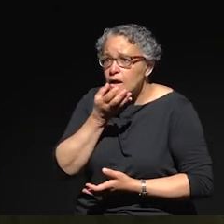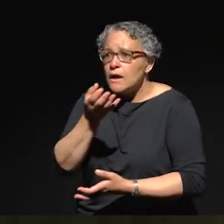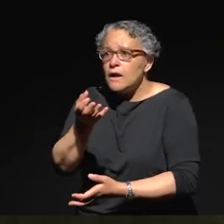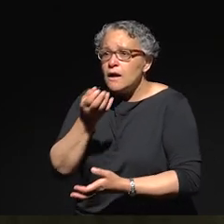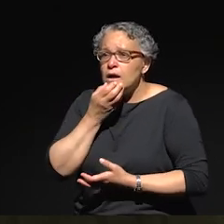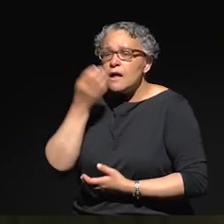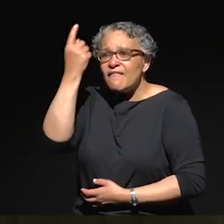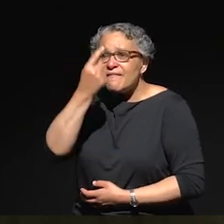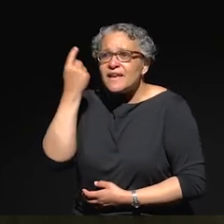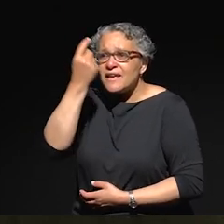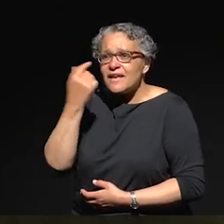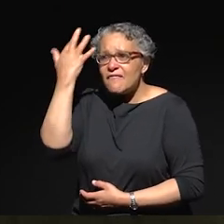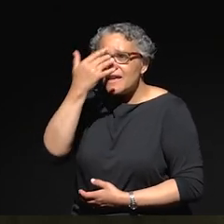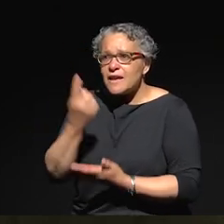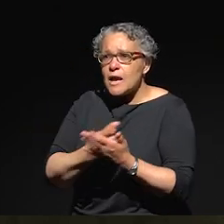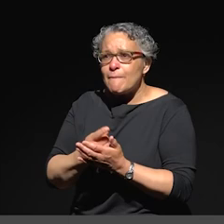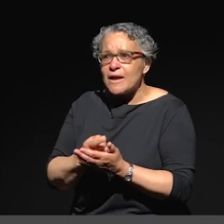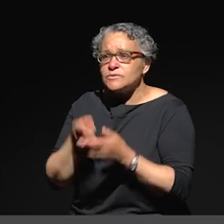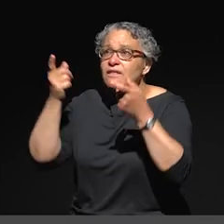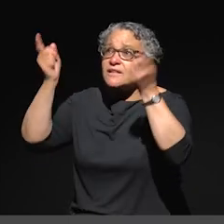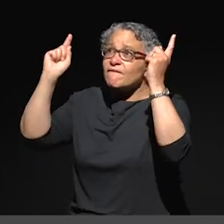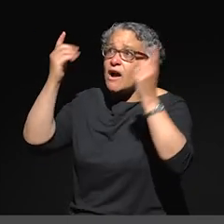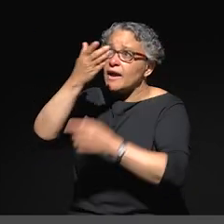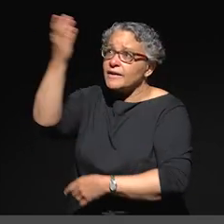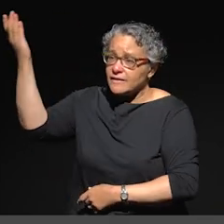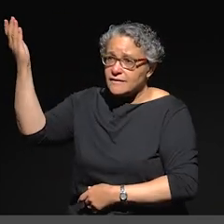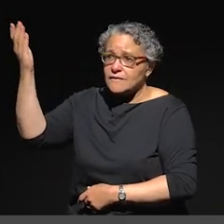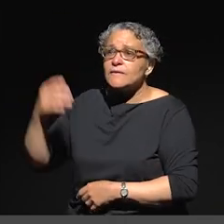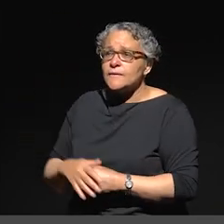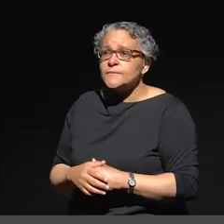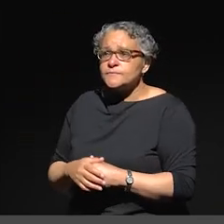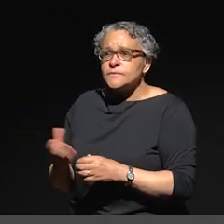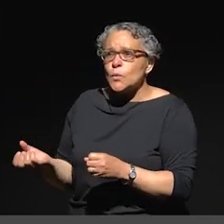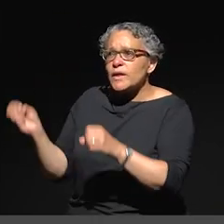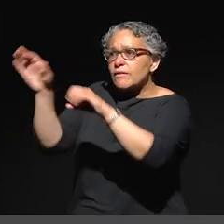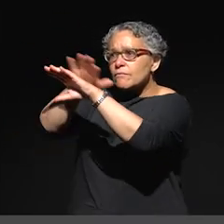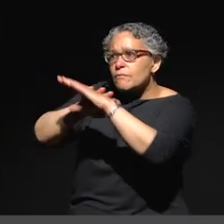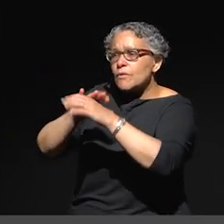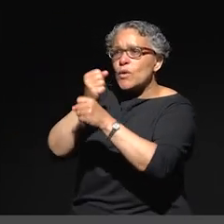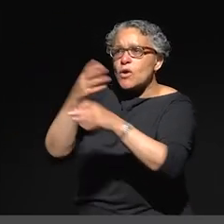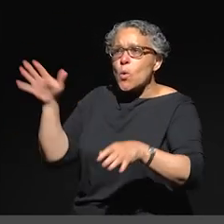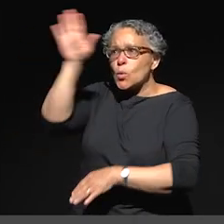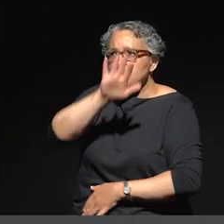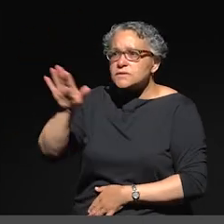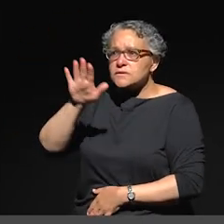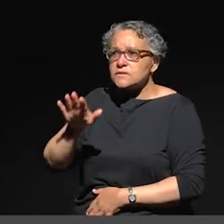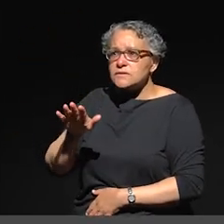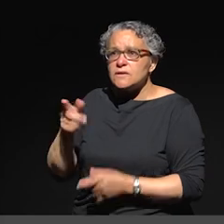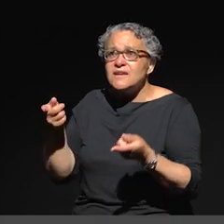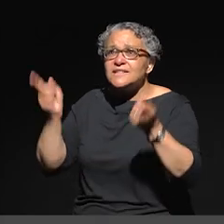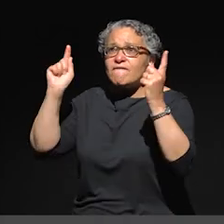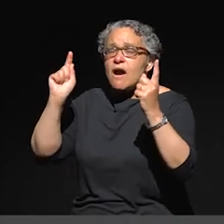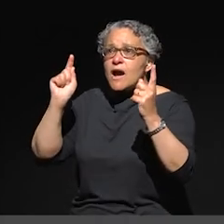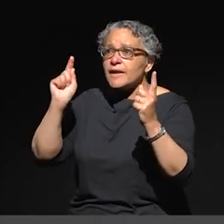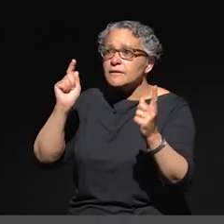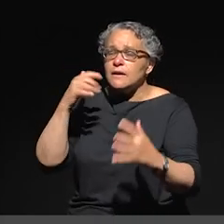this divine eruption up here, which is actually laid on in gold. So it's a moment of divine ecstasy, and we can